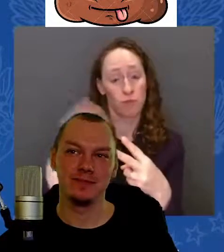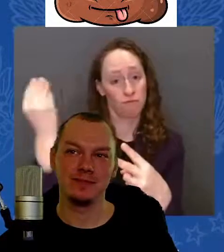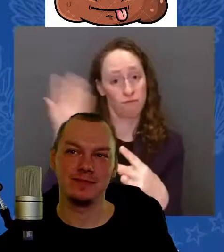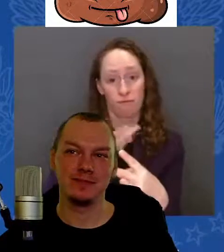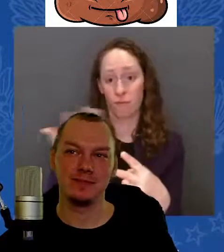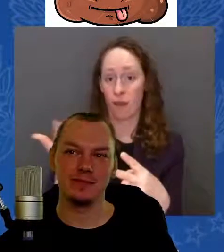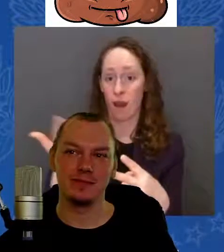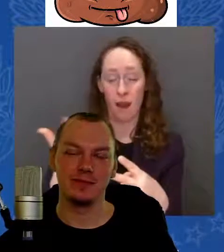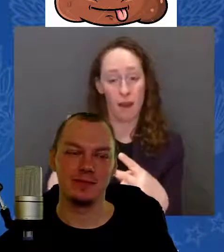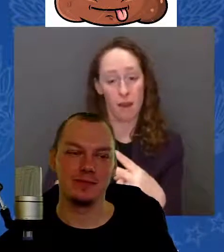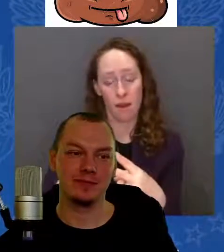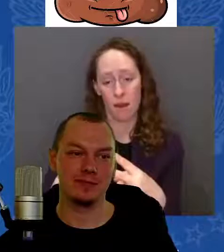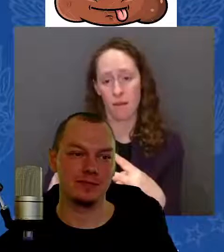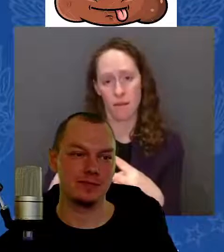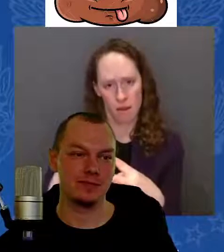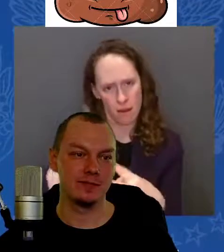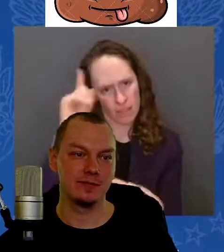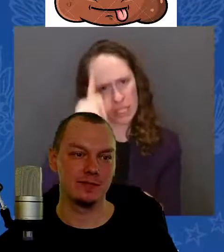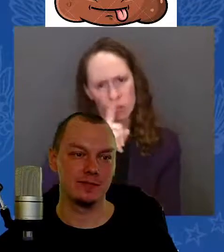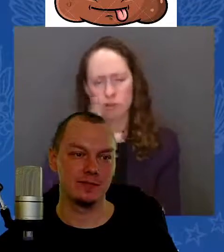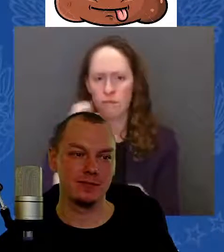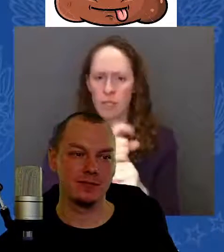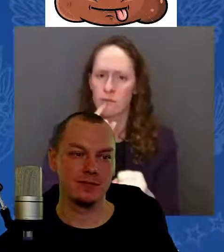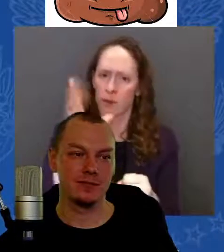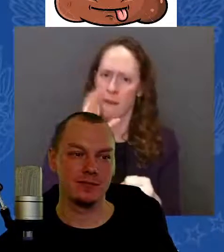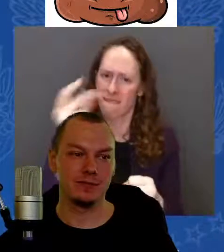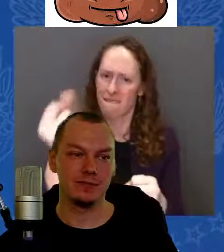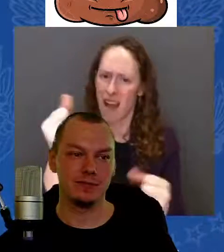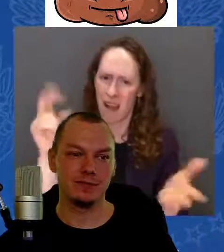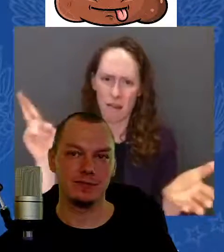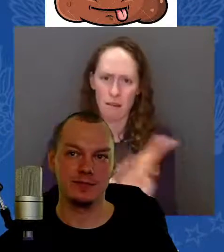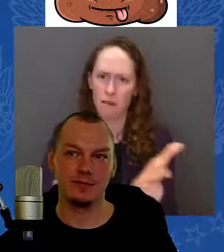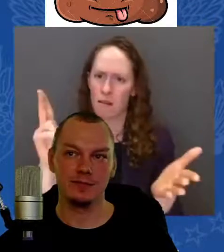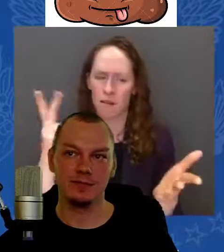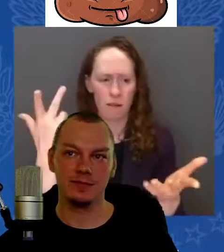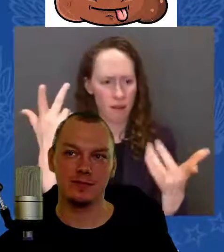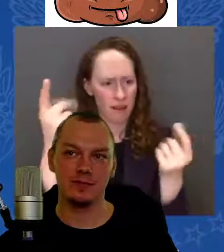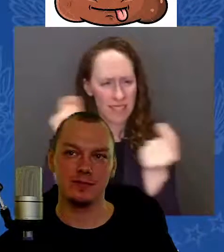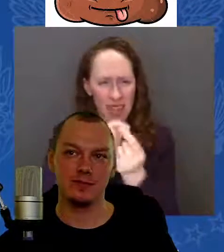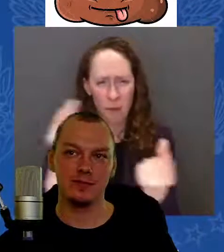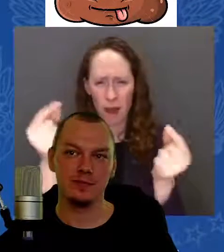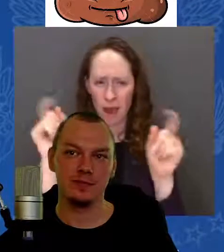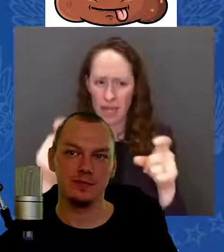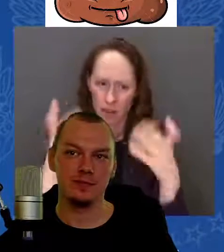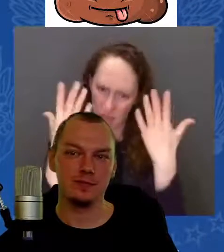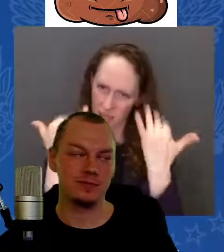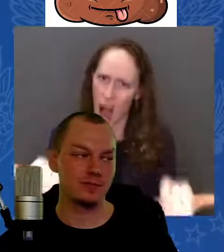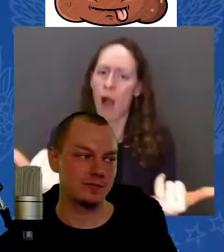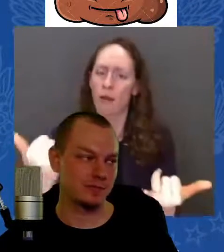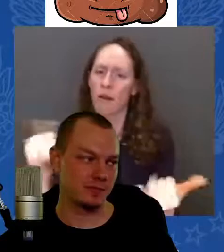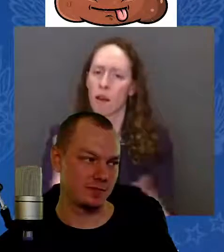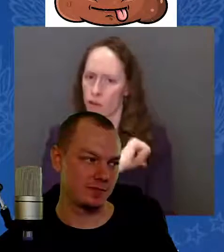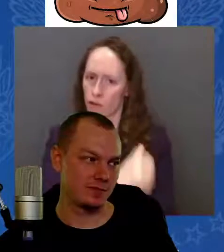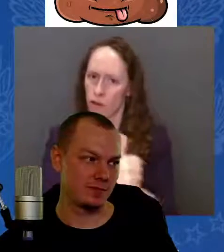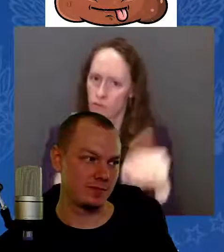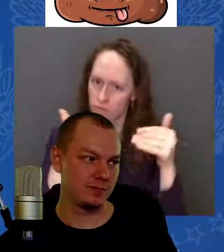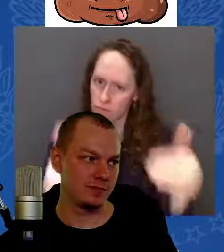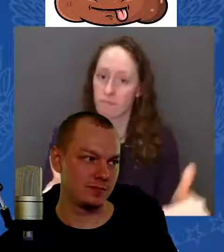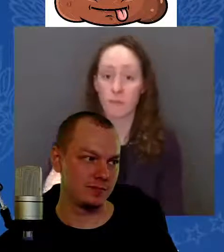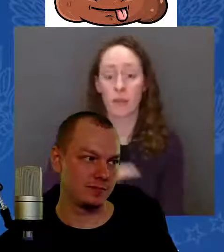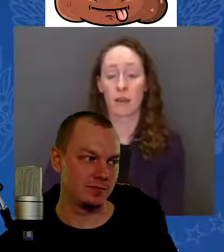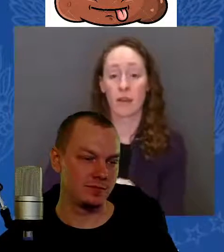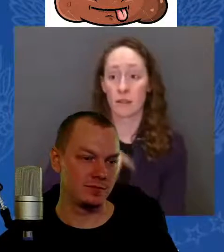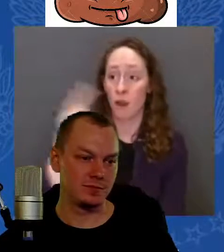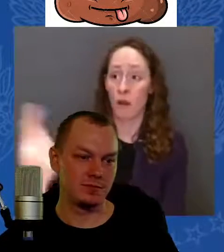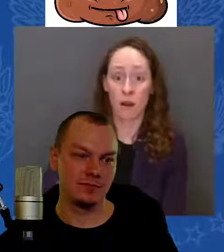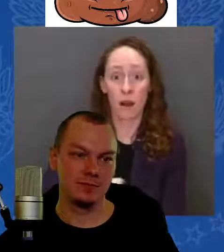get resources to the people who need it. I said, Mr. President, you'll have it within an hour. He had the declaration within an hour, and before